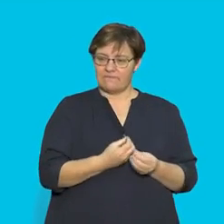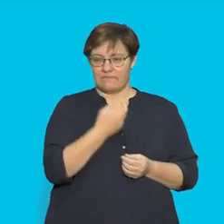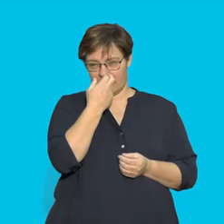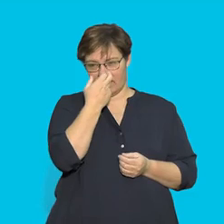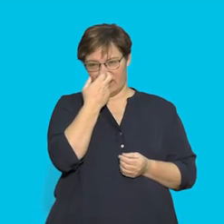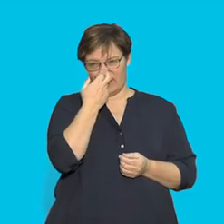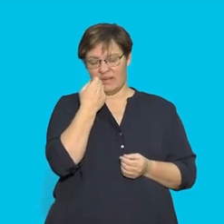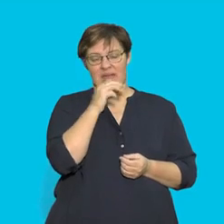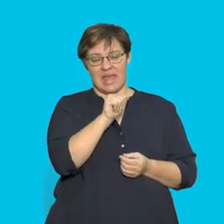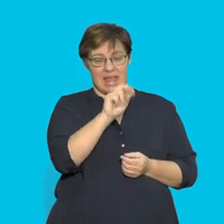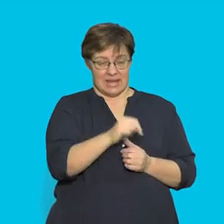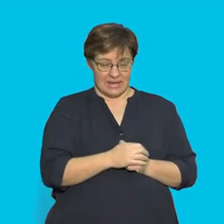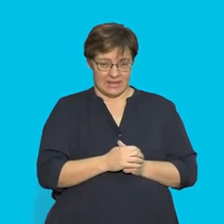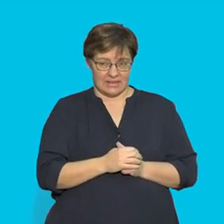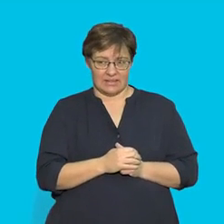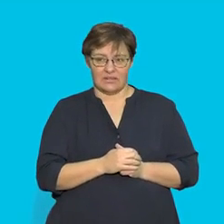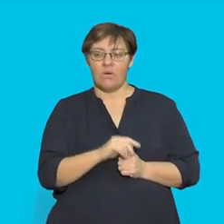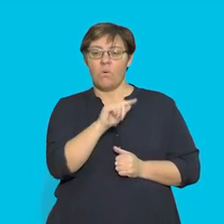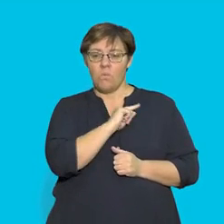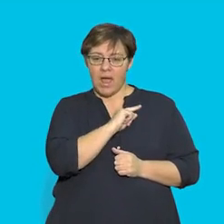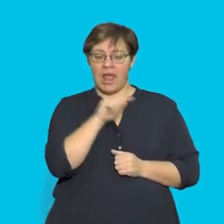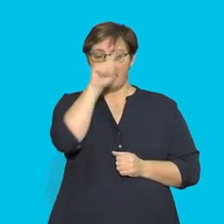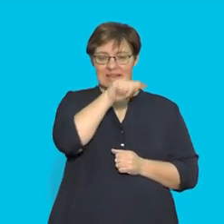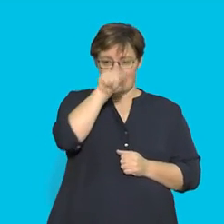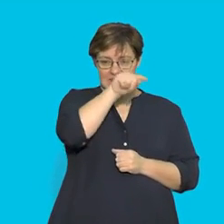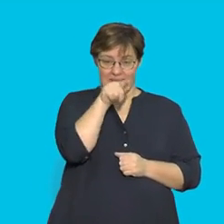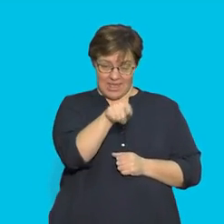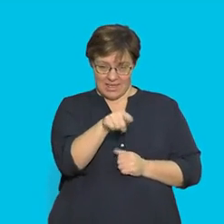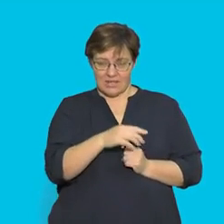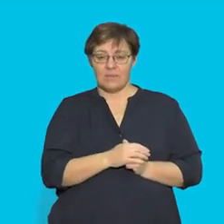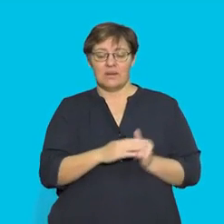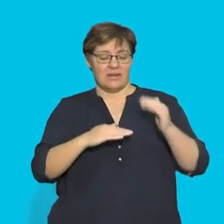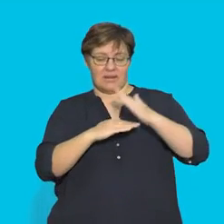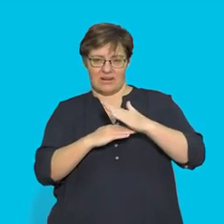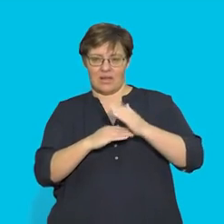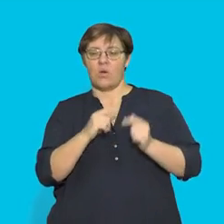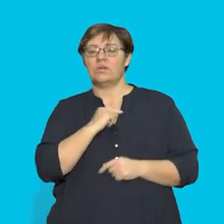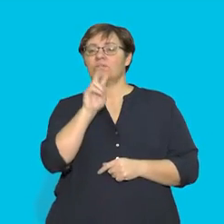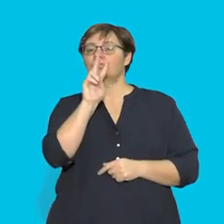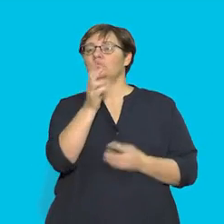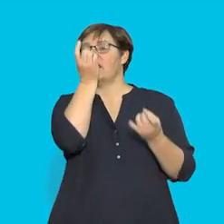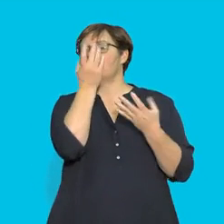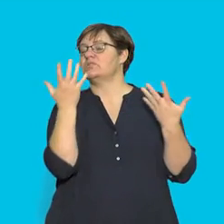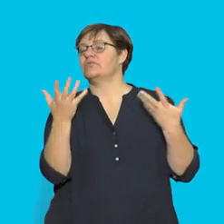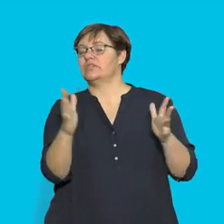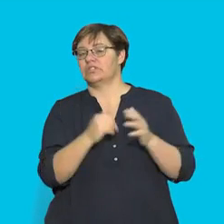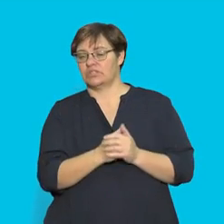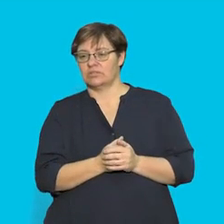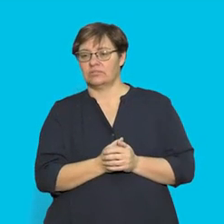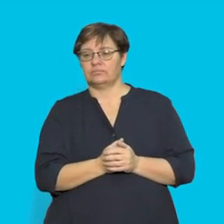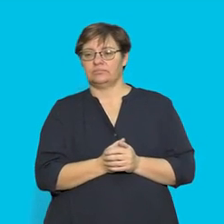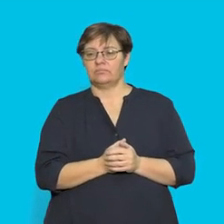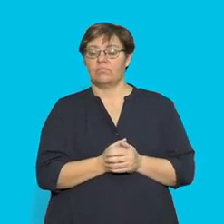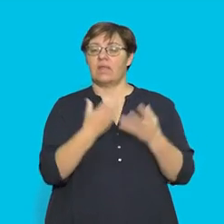And we can find AN. And because we have theta, and this is a right angle triangle, we only need 2 bits of